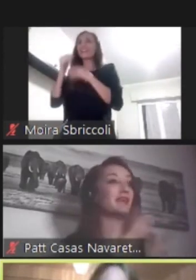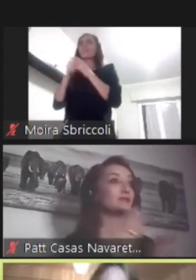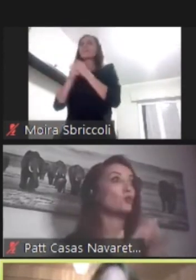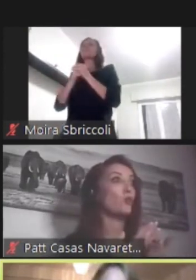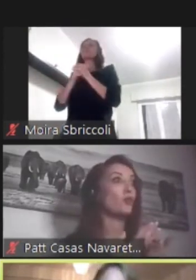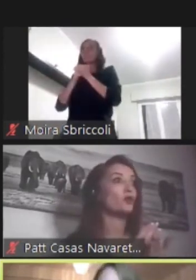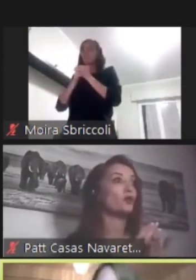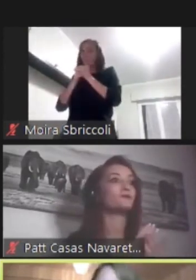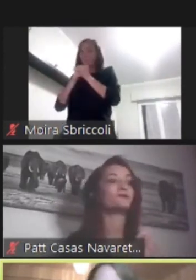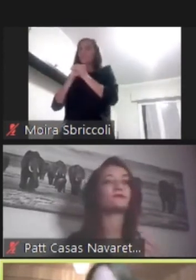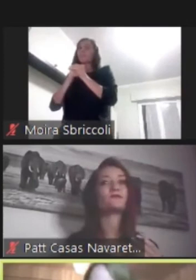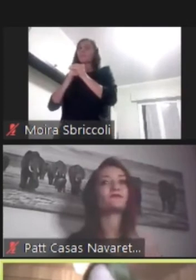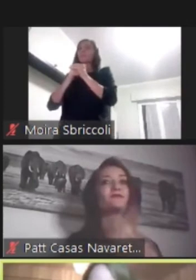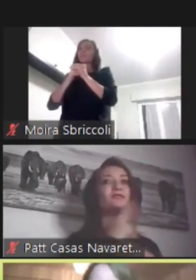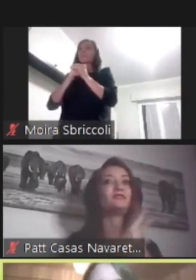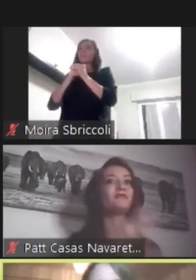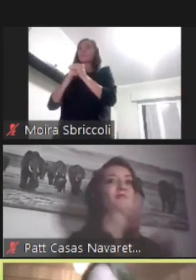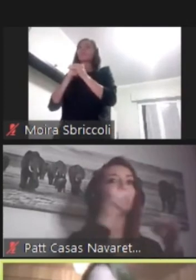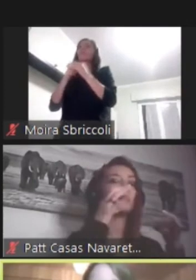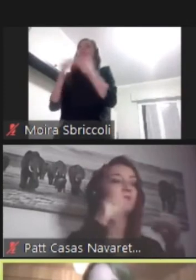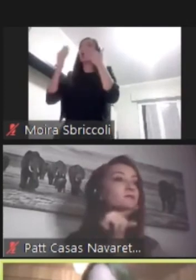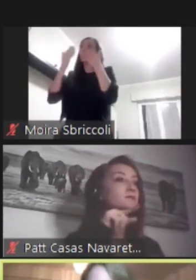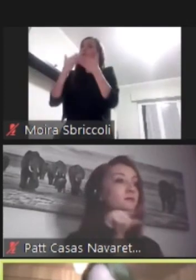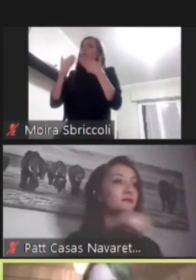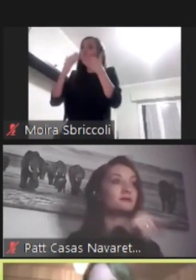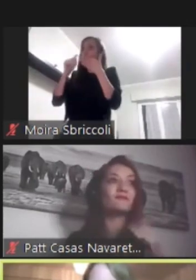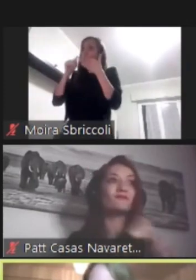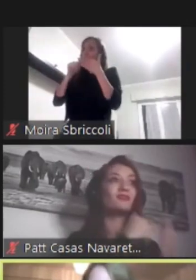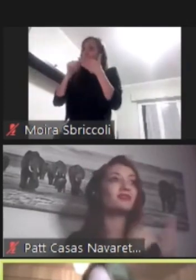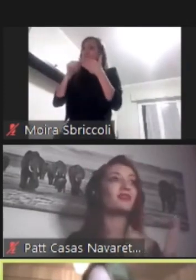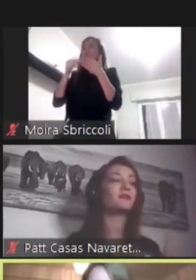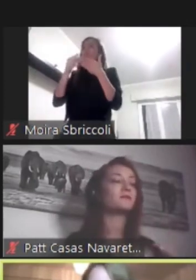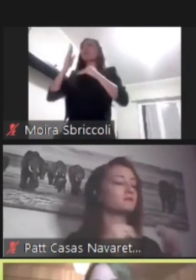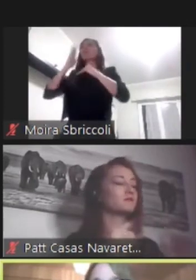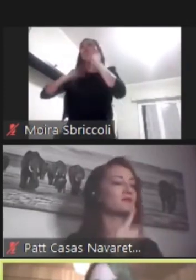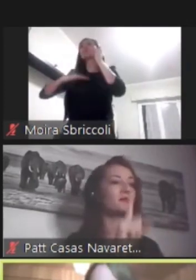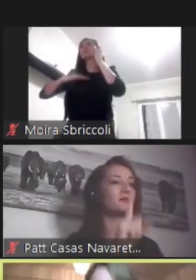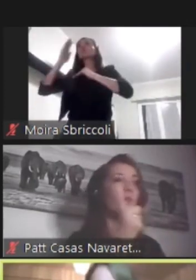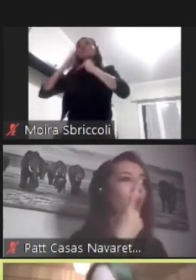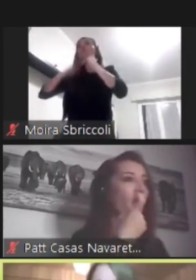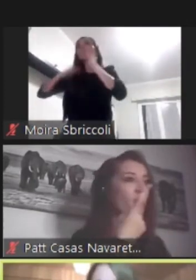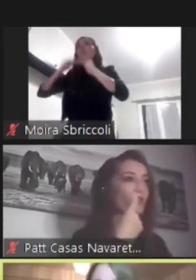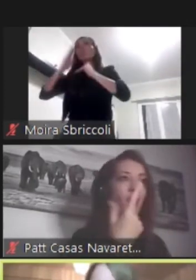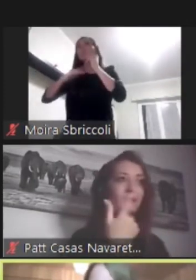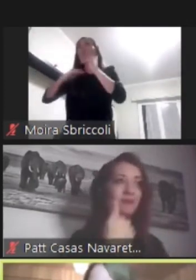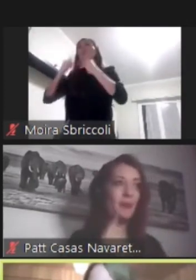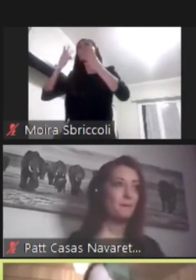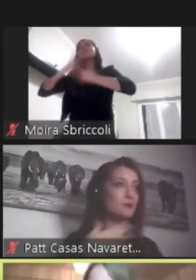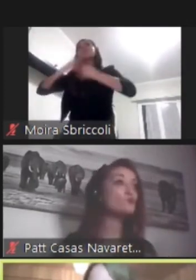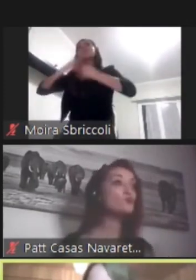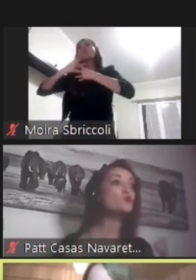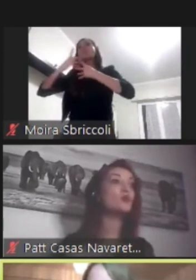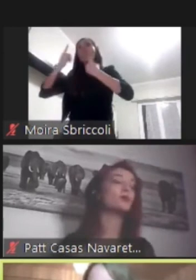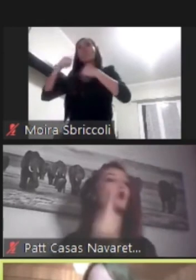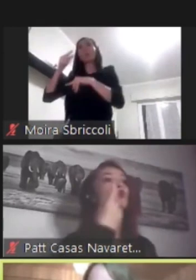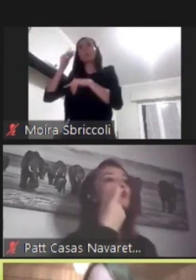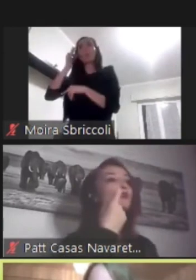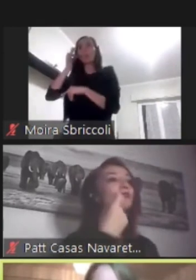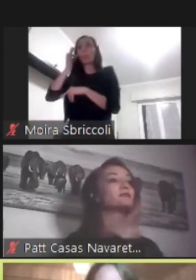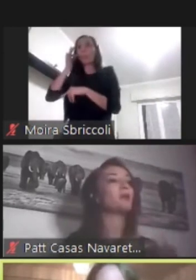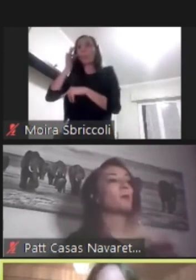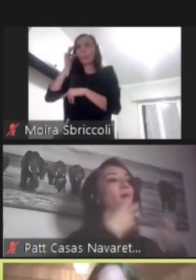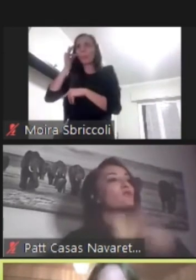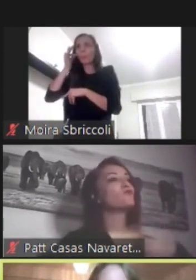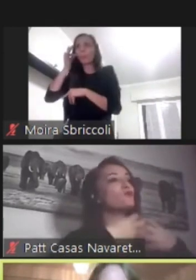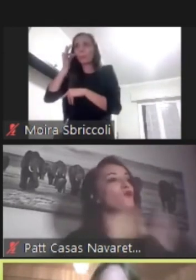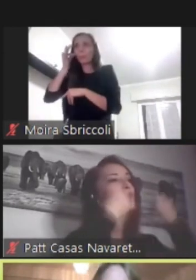function. You know, look, the skin cannot produce its own omega-6, gamma linoleic